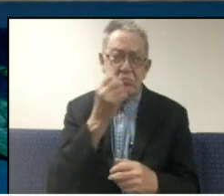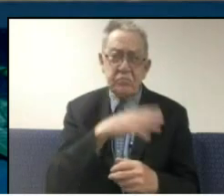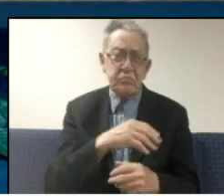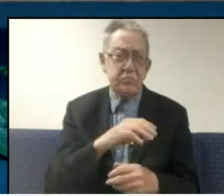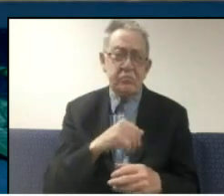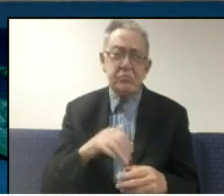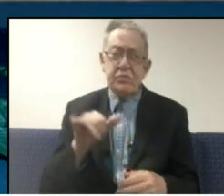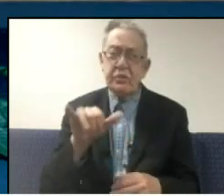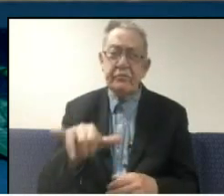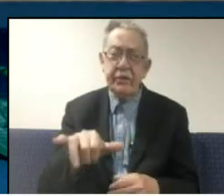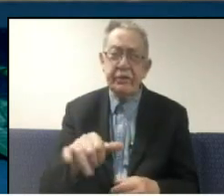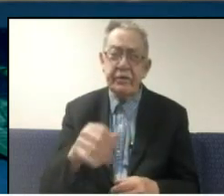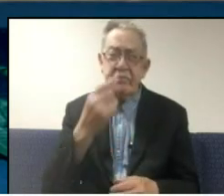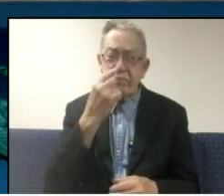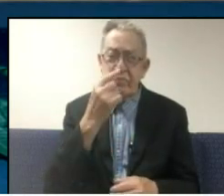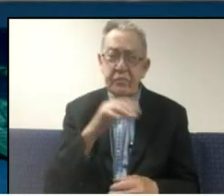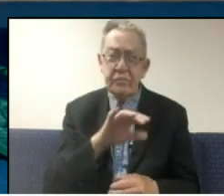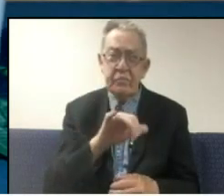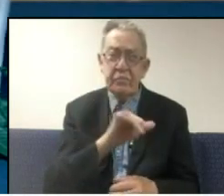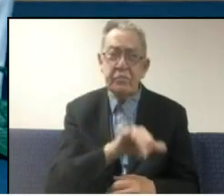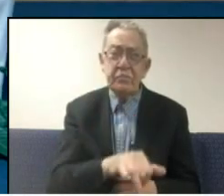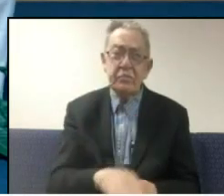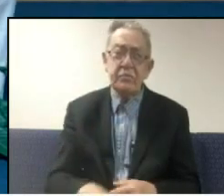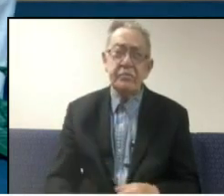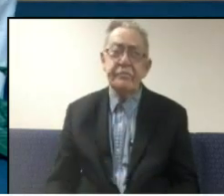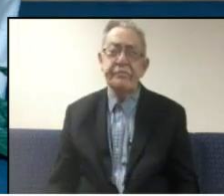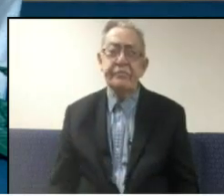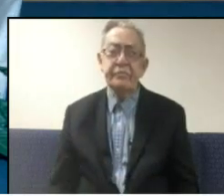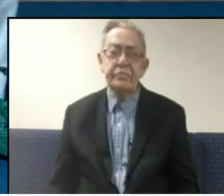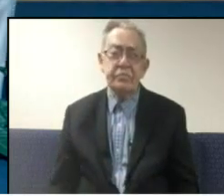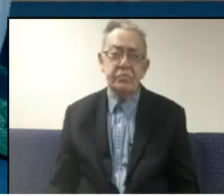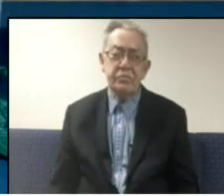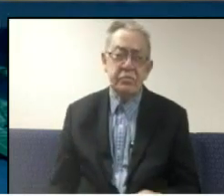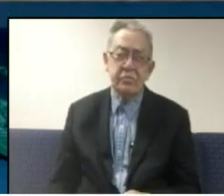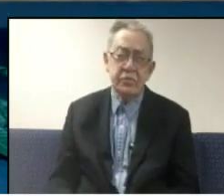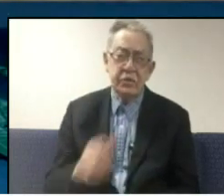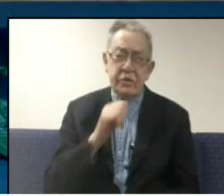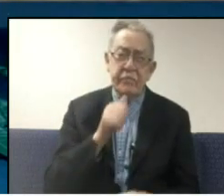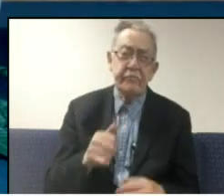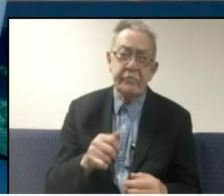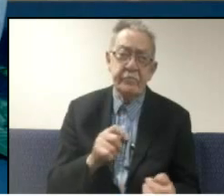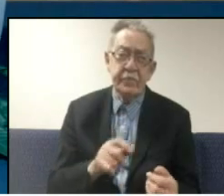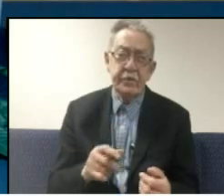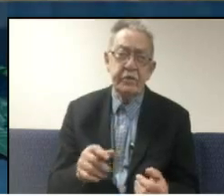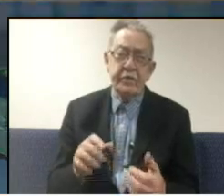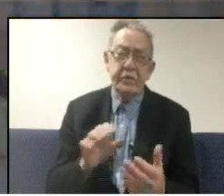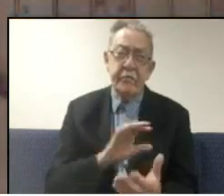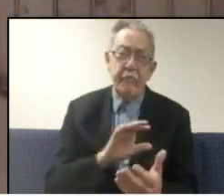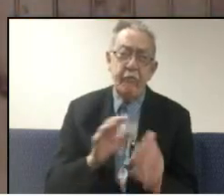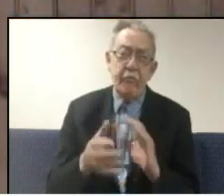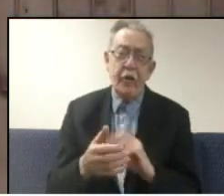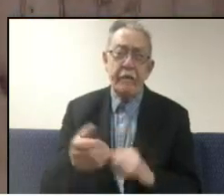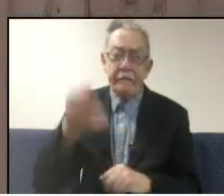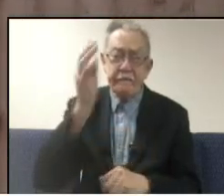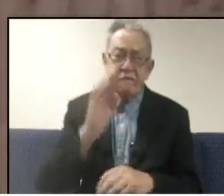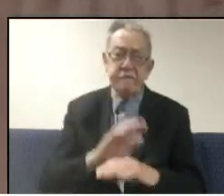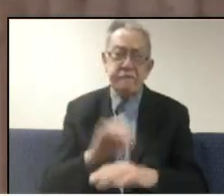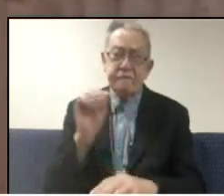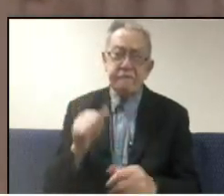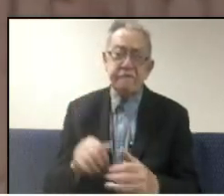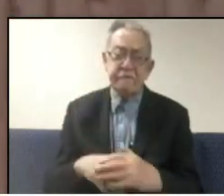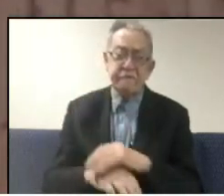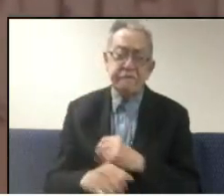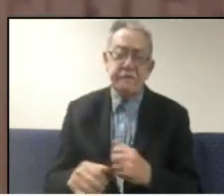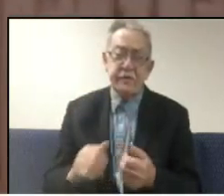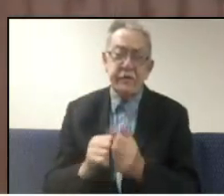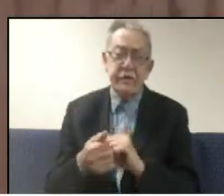It's no comparison to God's calling on your life when we look at how athletes are